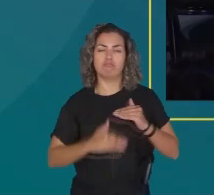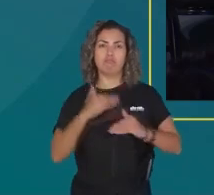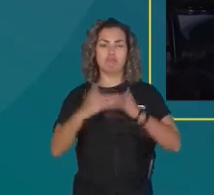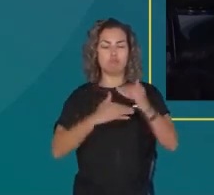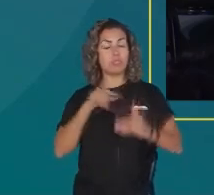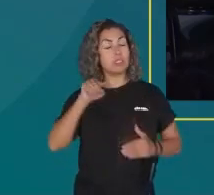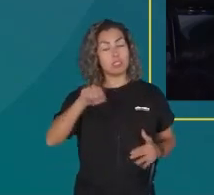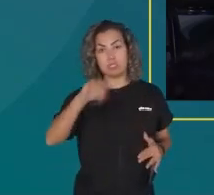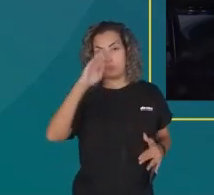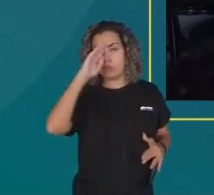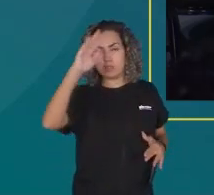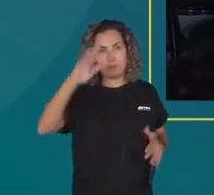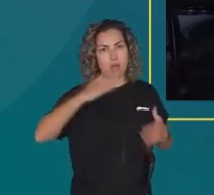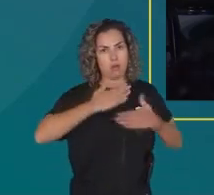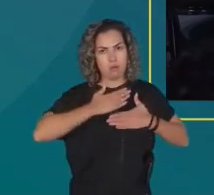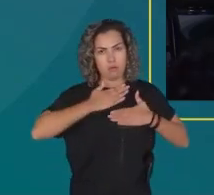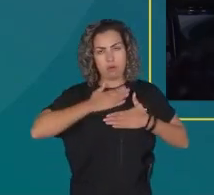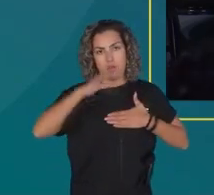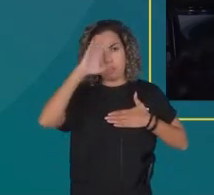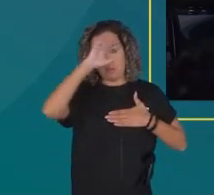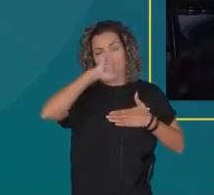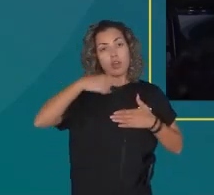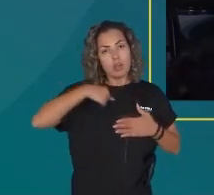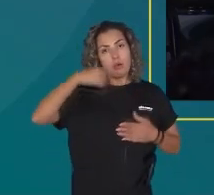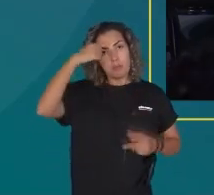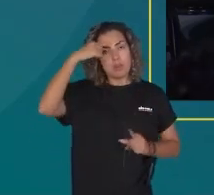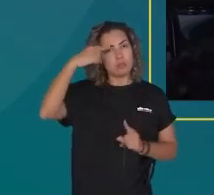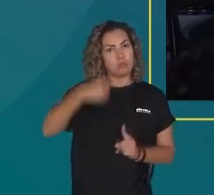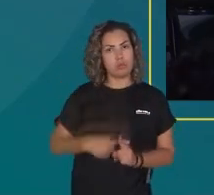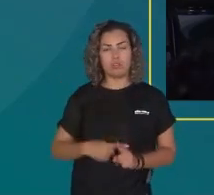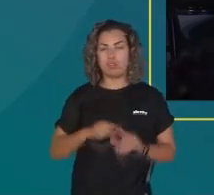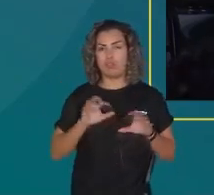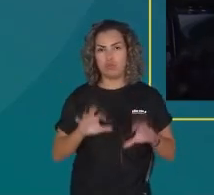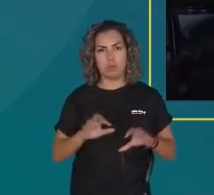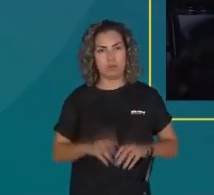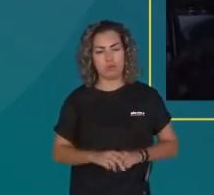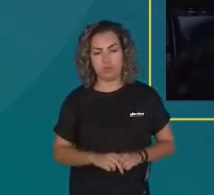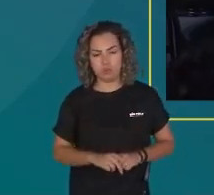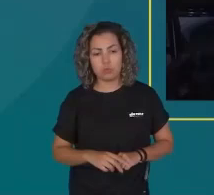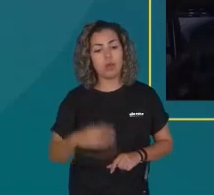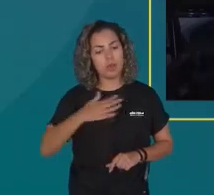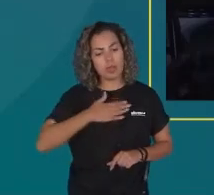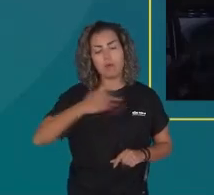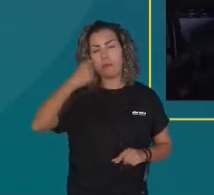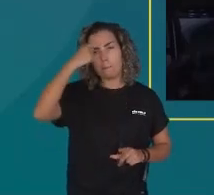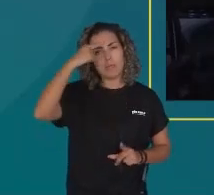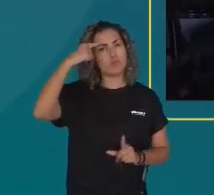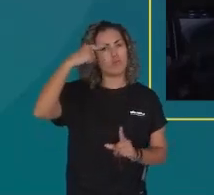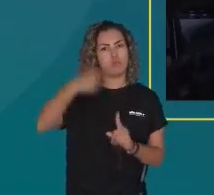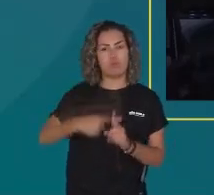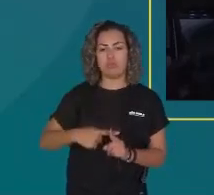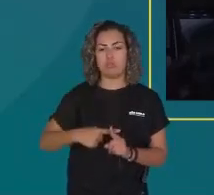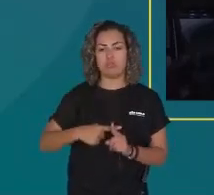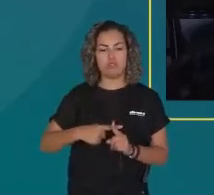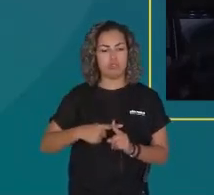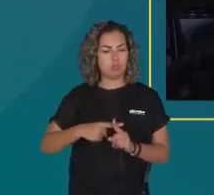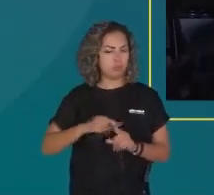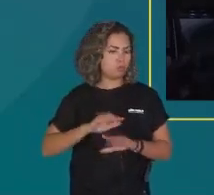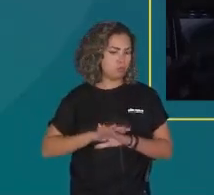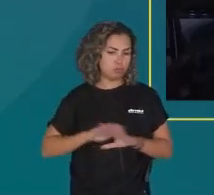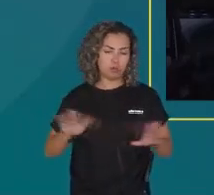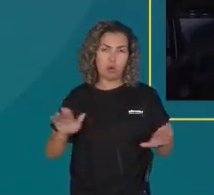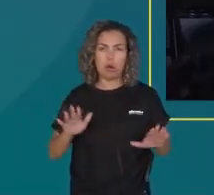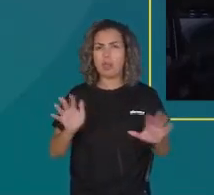bit, bit more faster in this action that we have to do, not only, of course, climate change, biodiversity, all